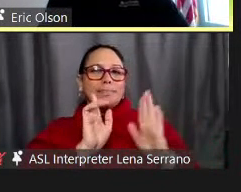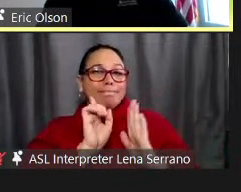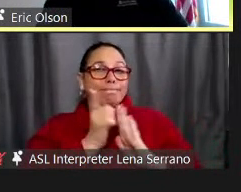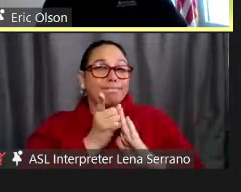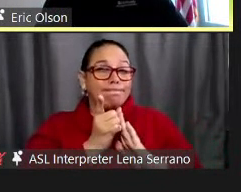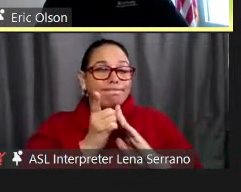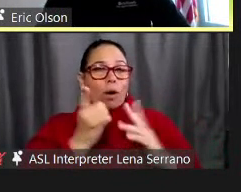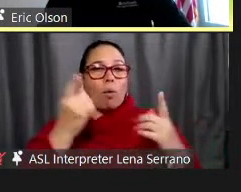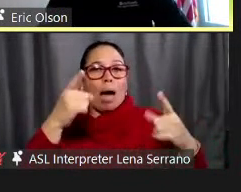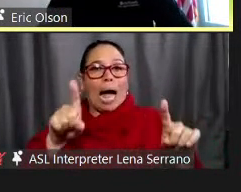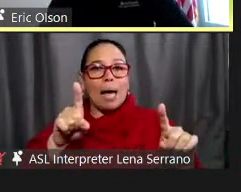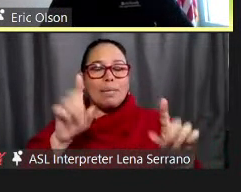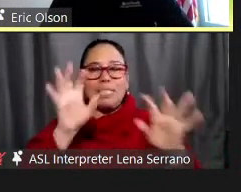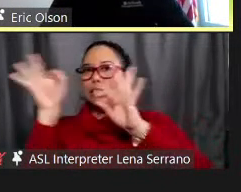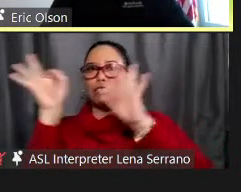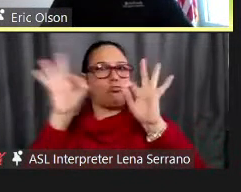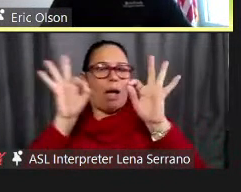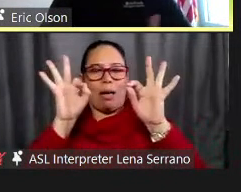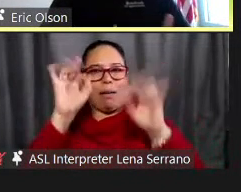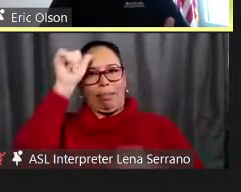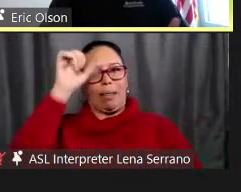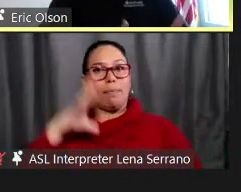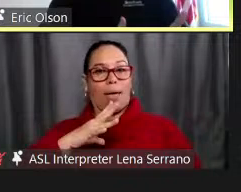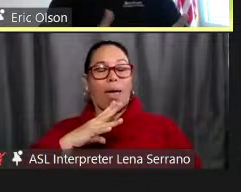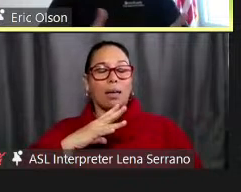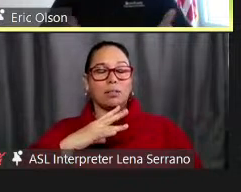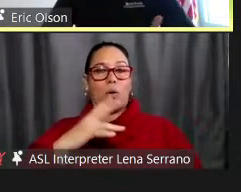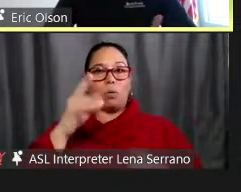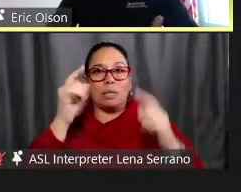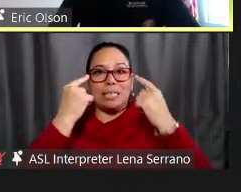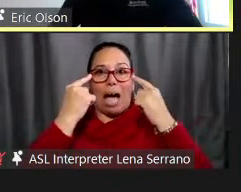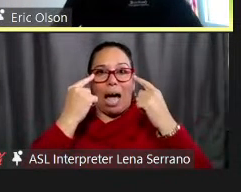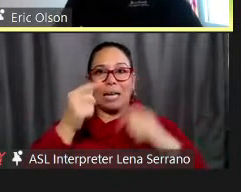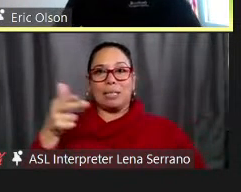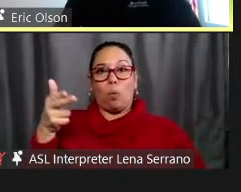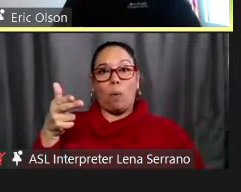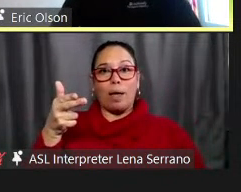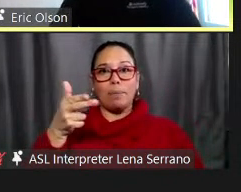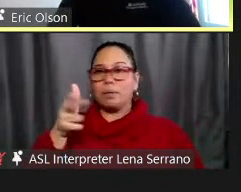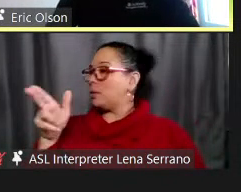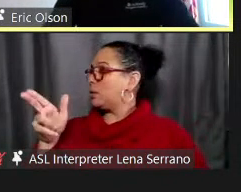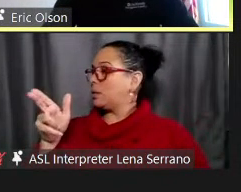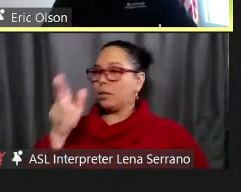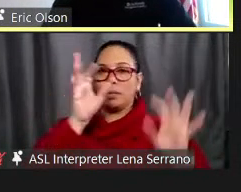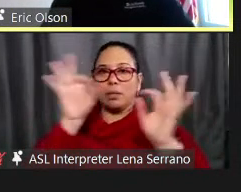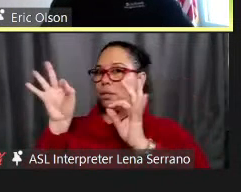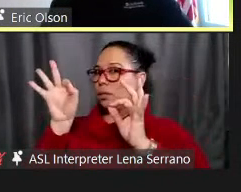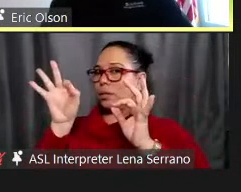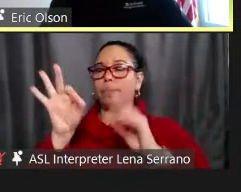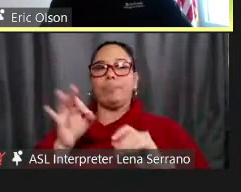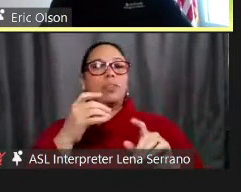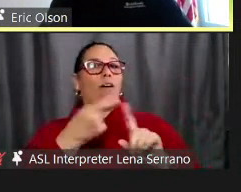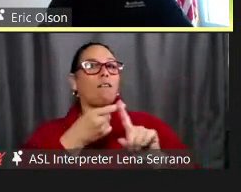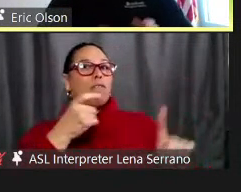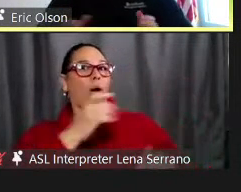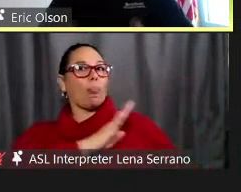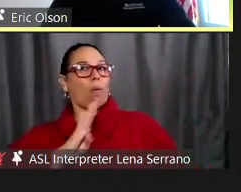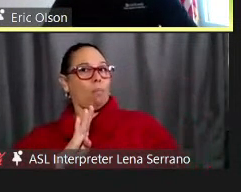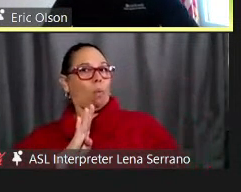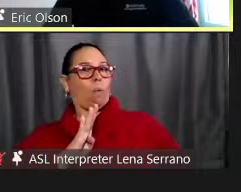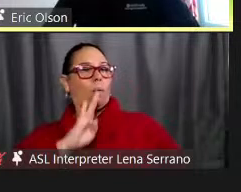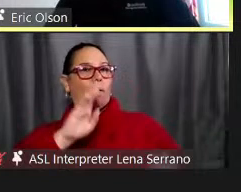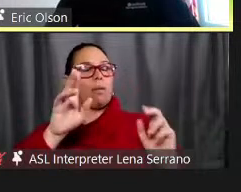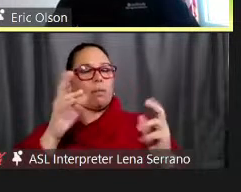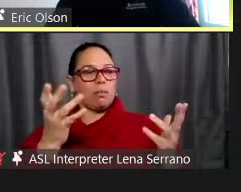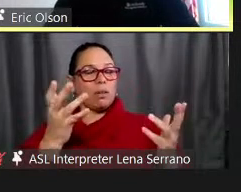two was distract the assailant. He took his eyes and his weapon off of the 6 school board officials in their chairs and focused